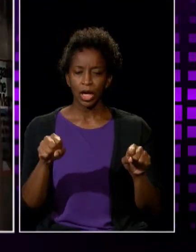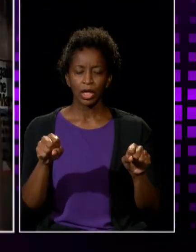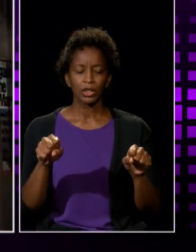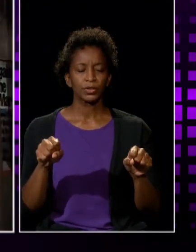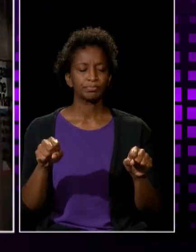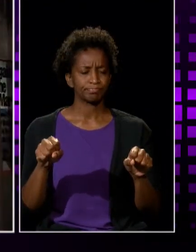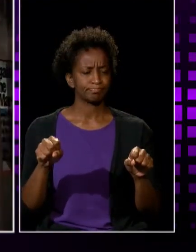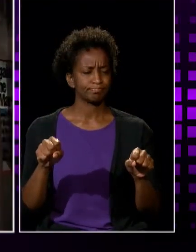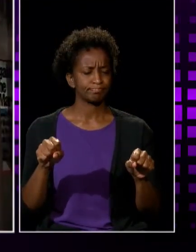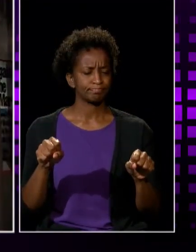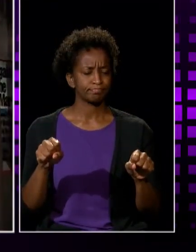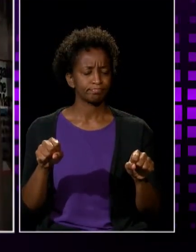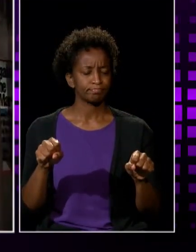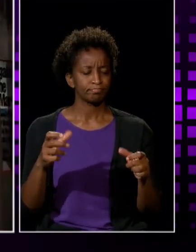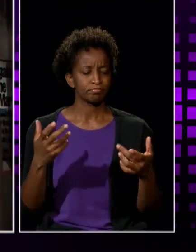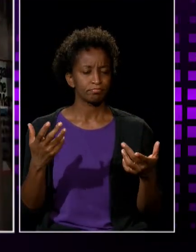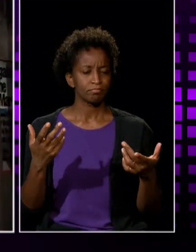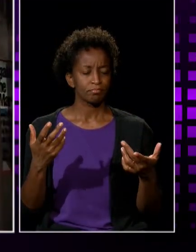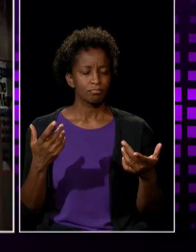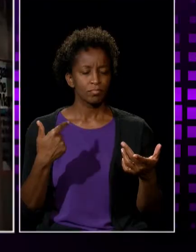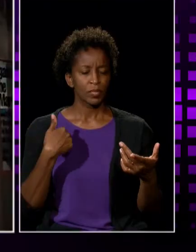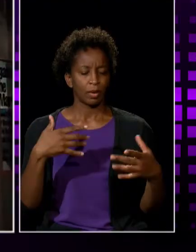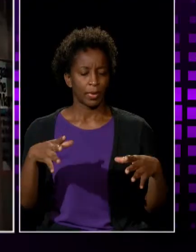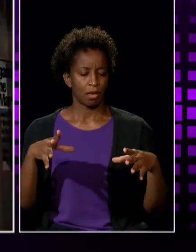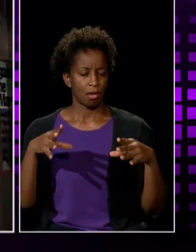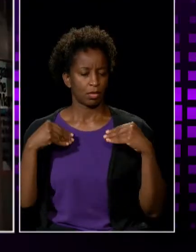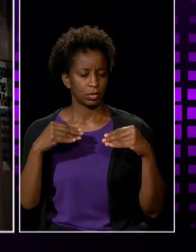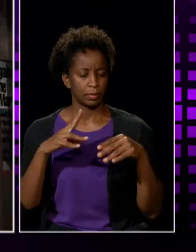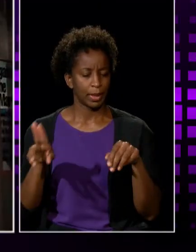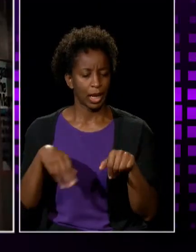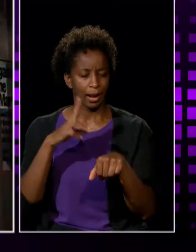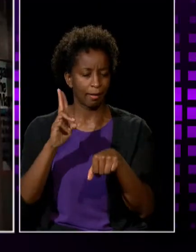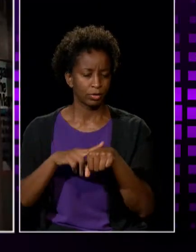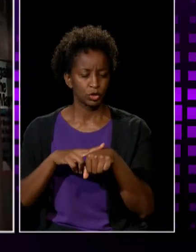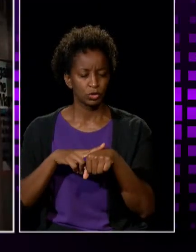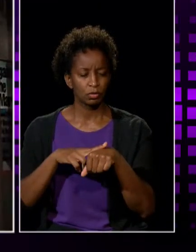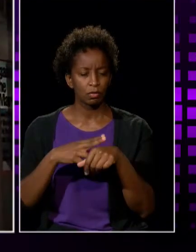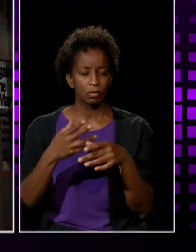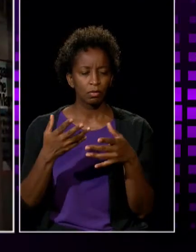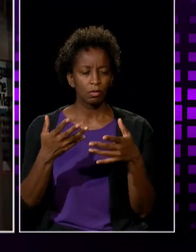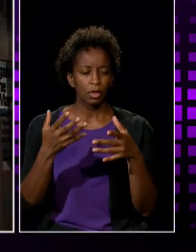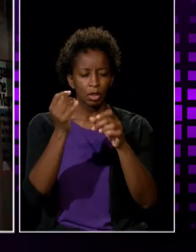to assert not only our rights, but also the fact that we have